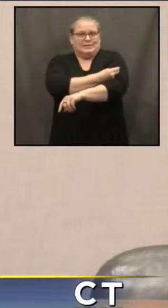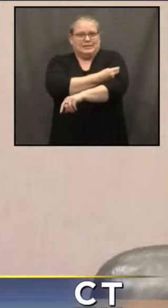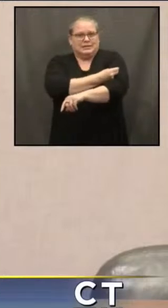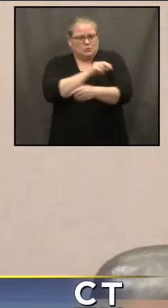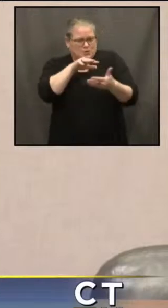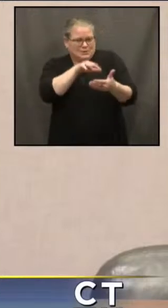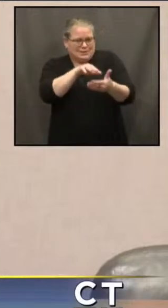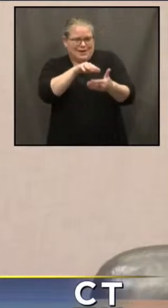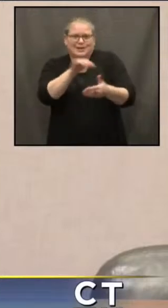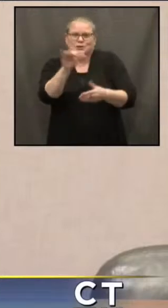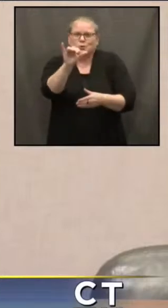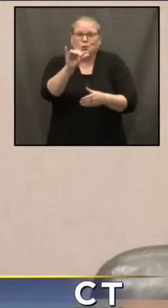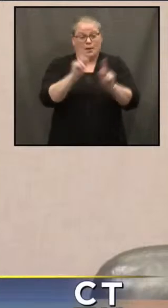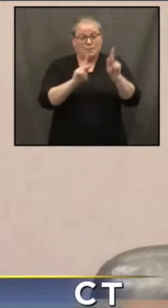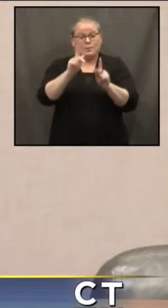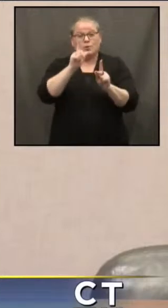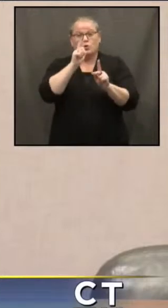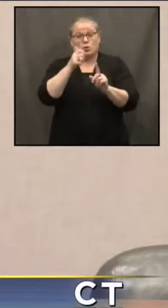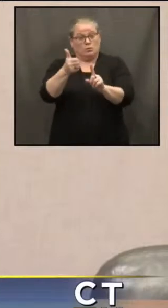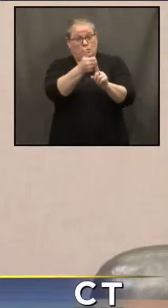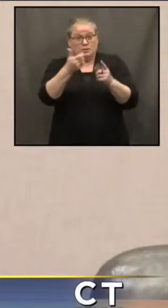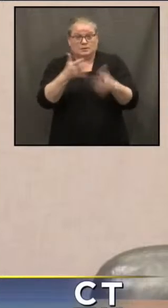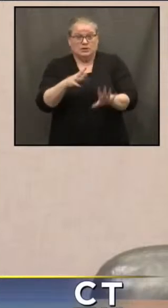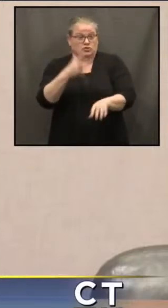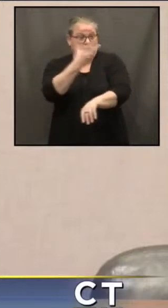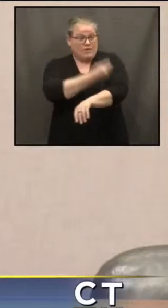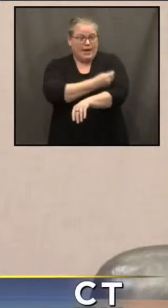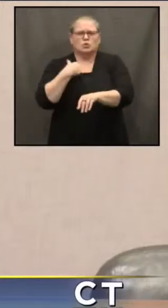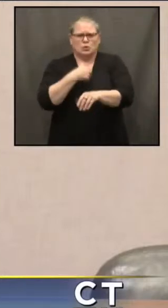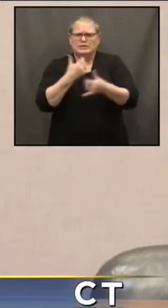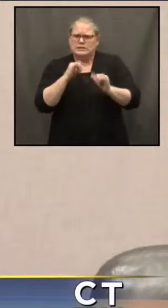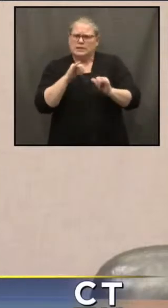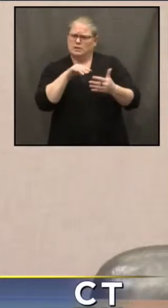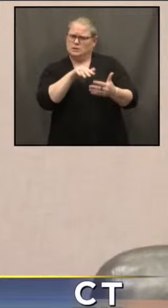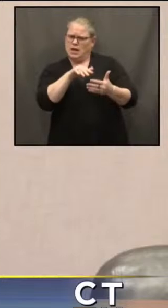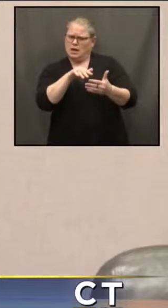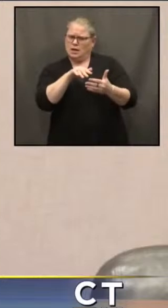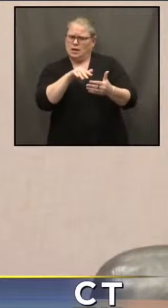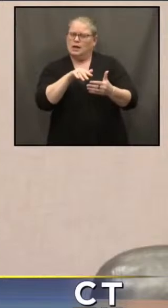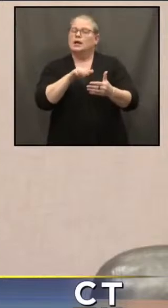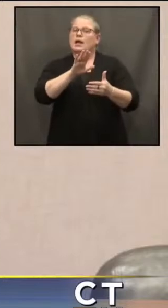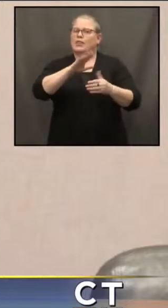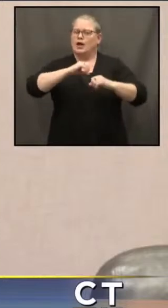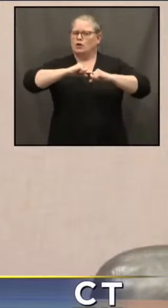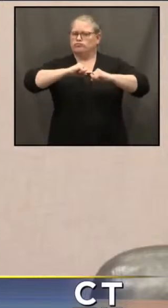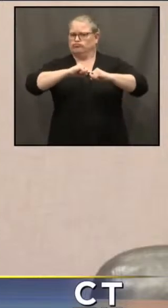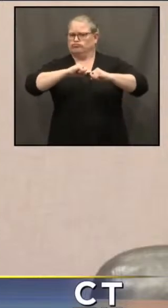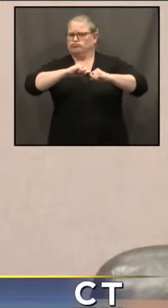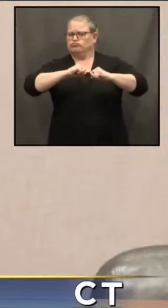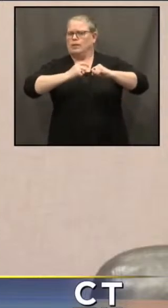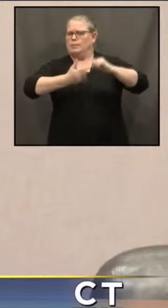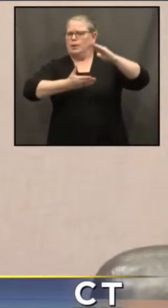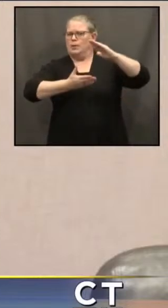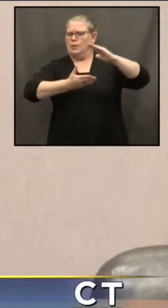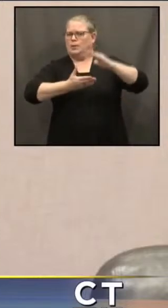been vaccinated. So that may change with time, but at the moment, 2 shots is still considered fully